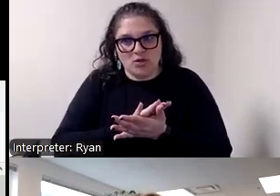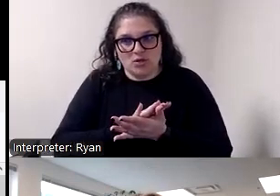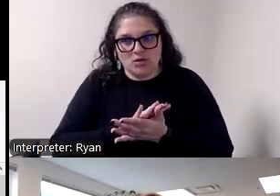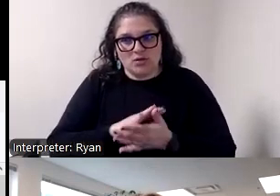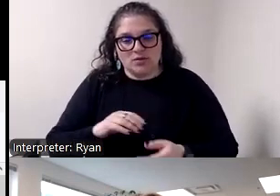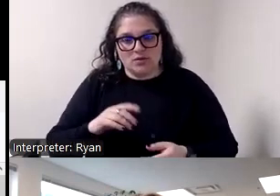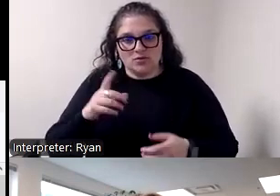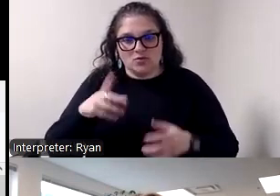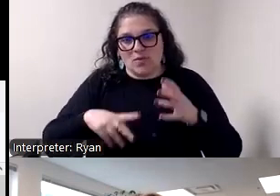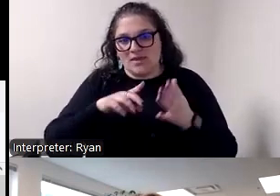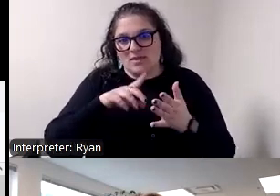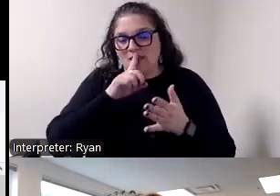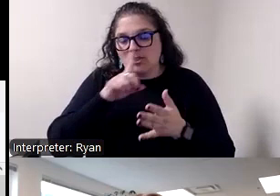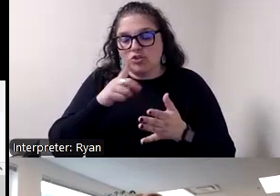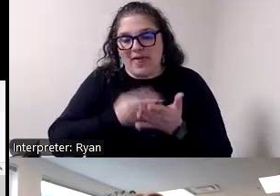our, pre-F.